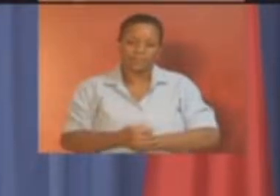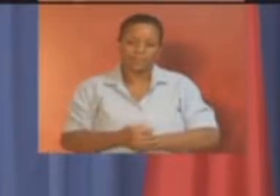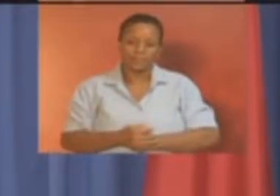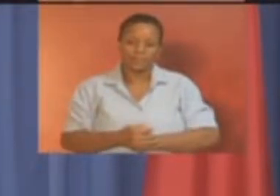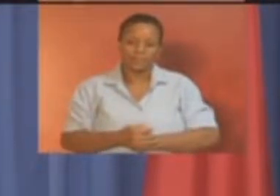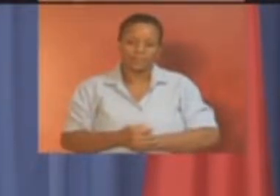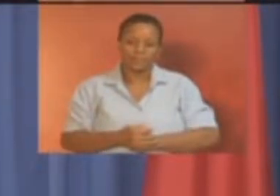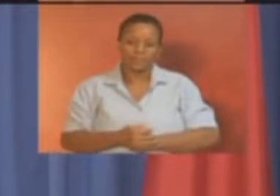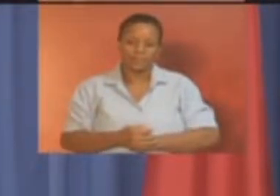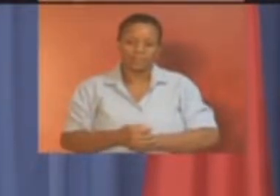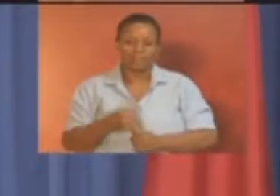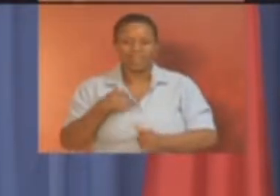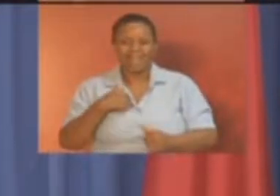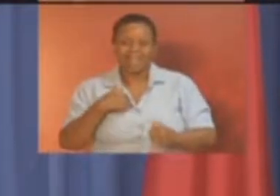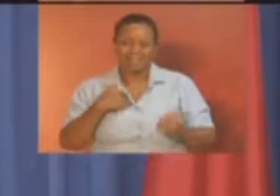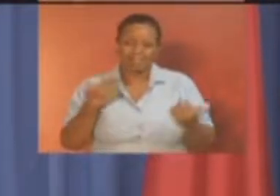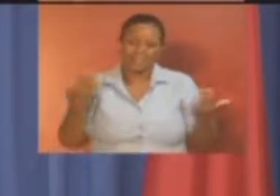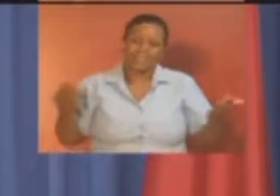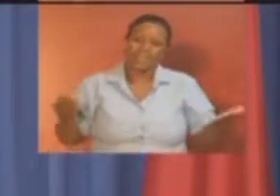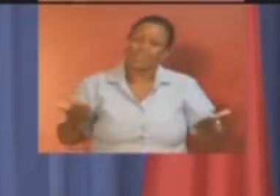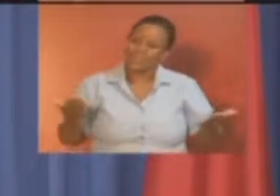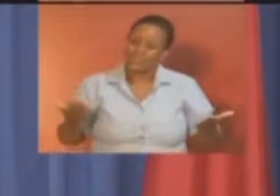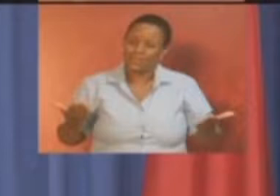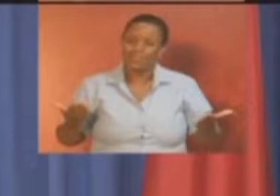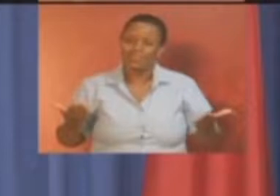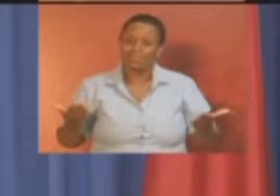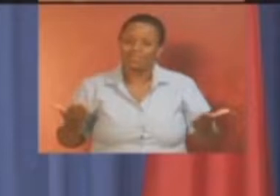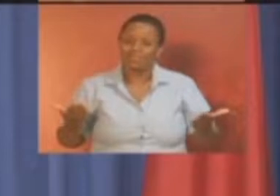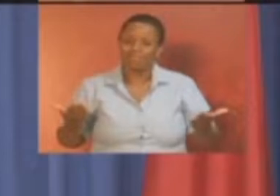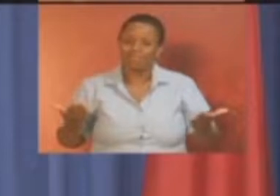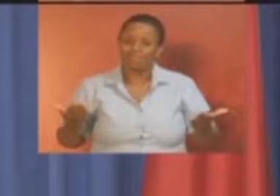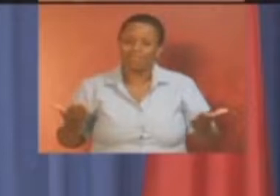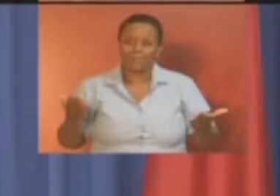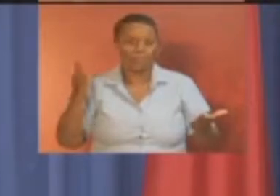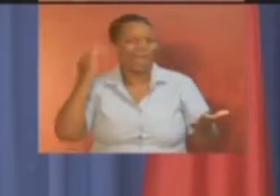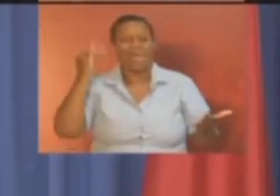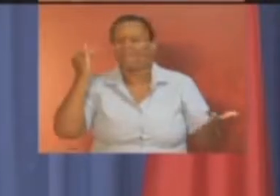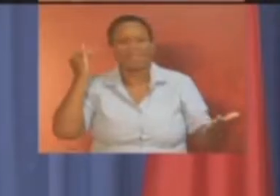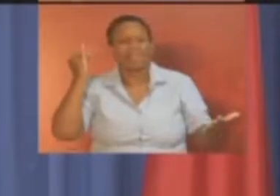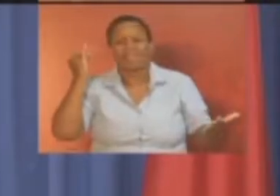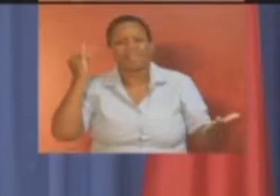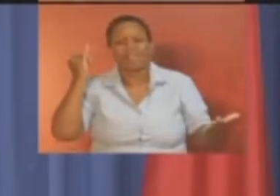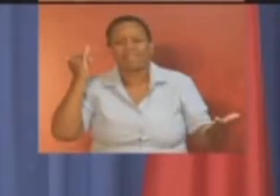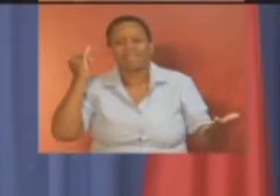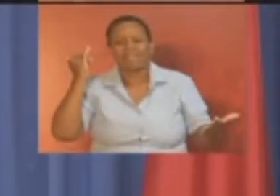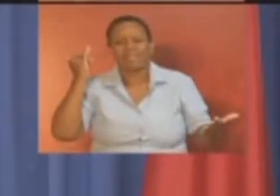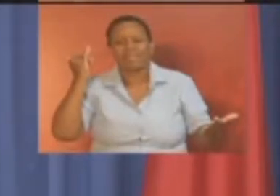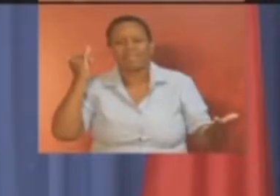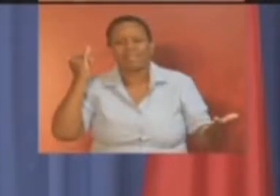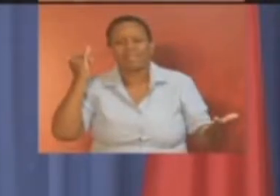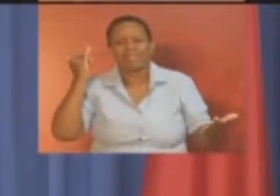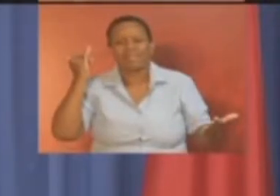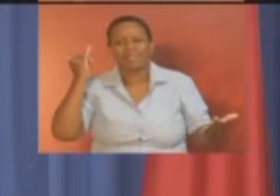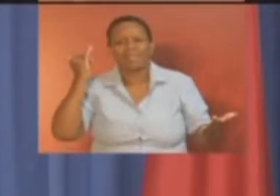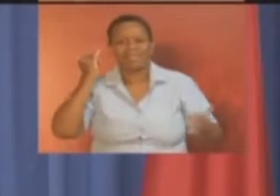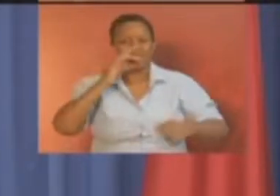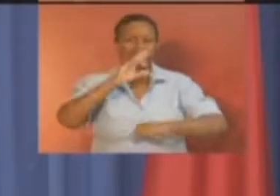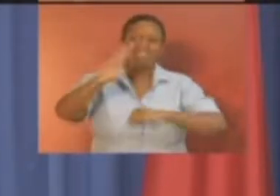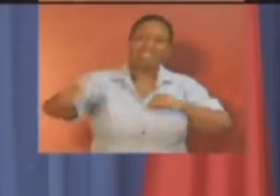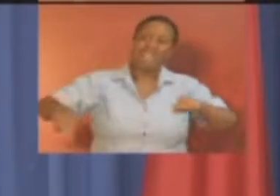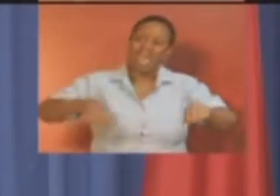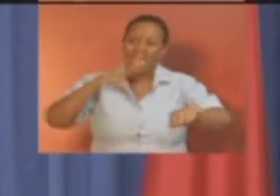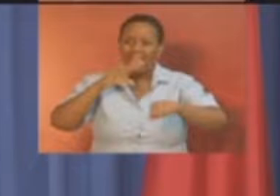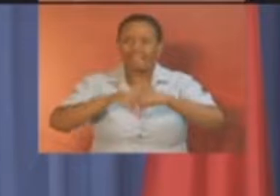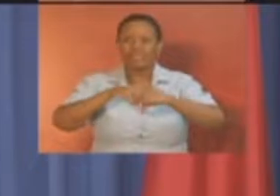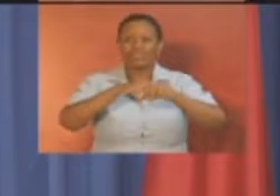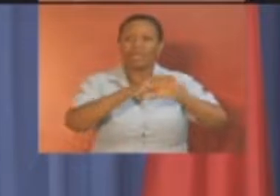I come to you this afternoon to speak to you on an issue of national importance. That is the status of the